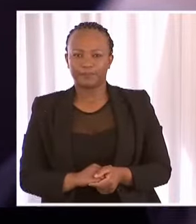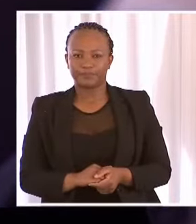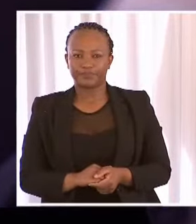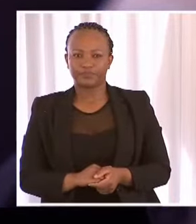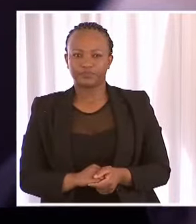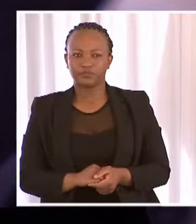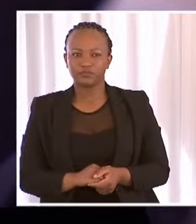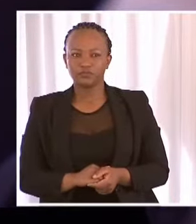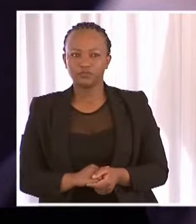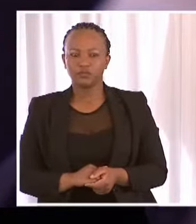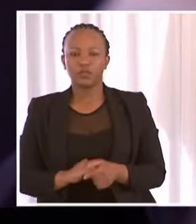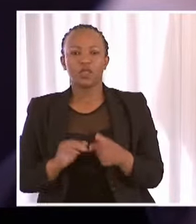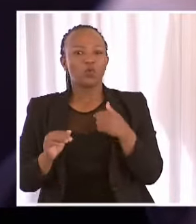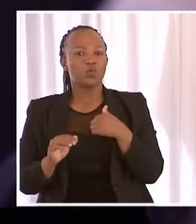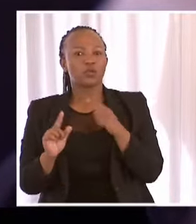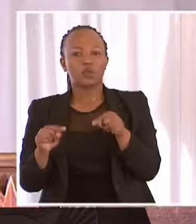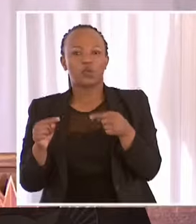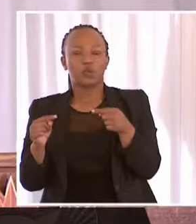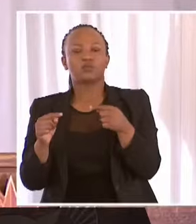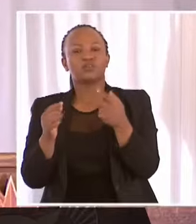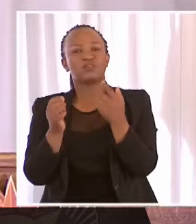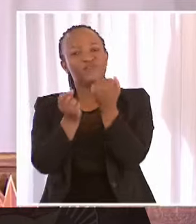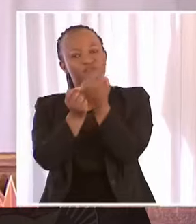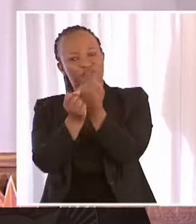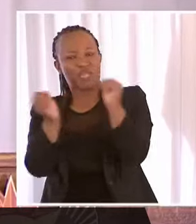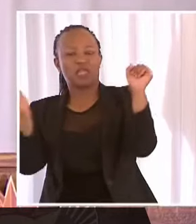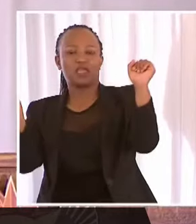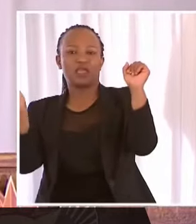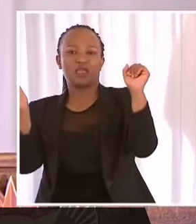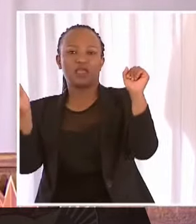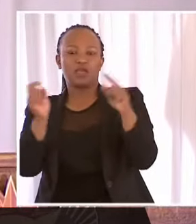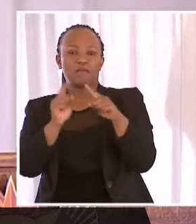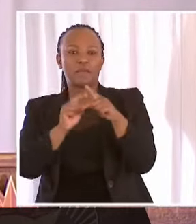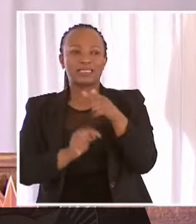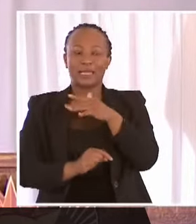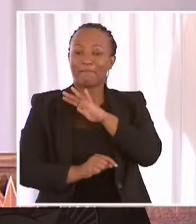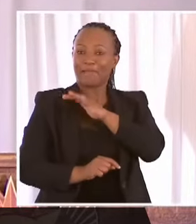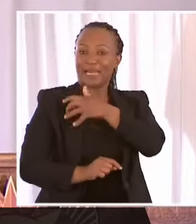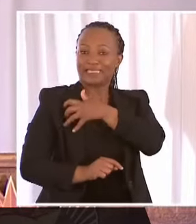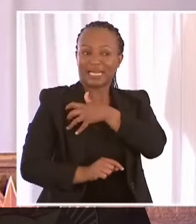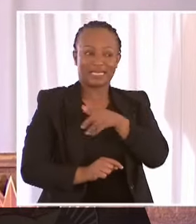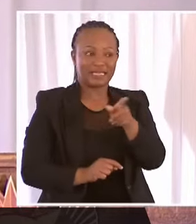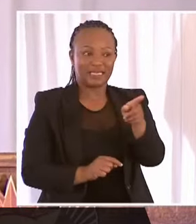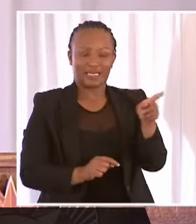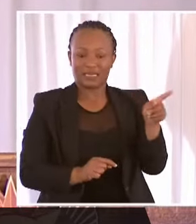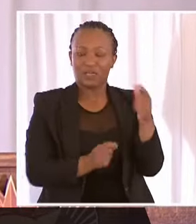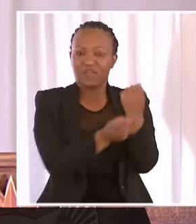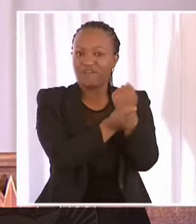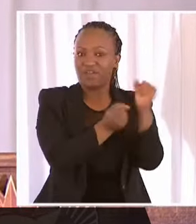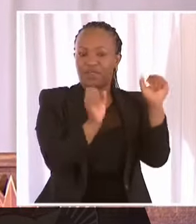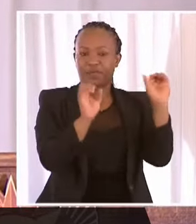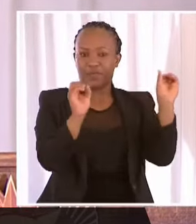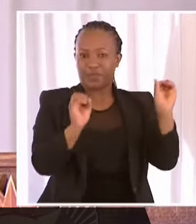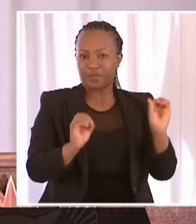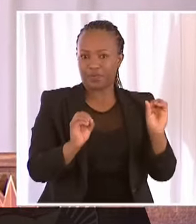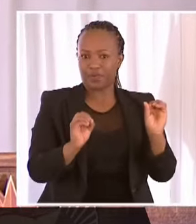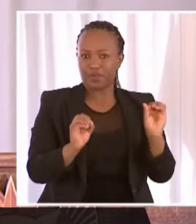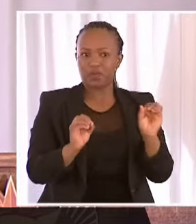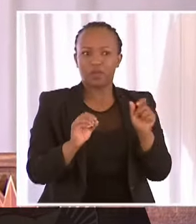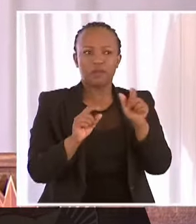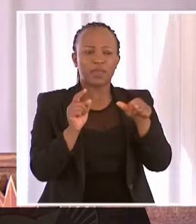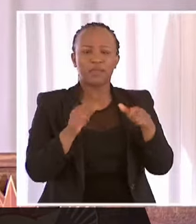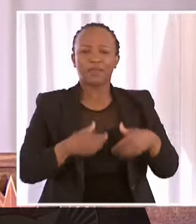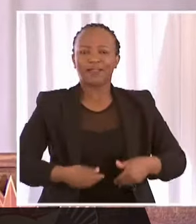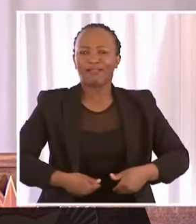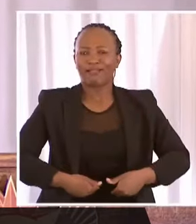And we also can't be free, besides the freedom of the Palestinians, until nobody goes to bed